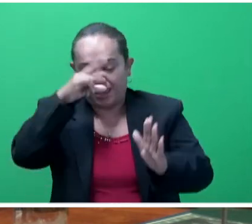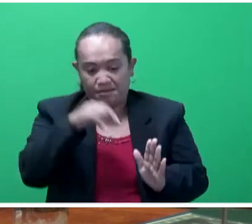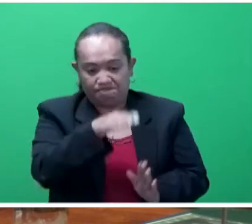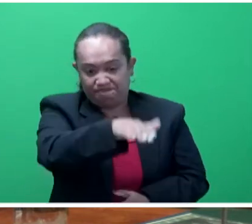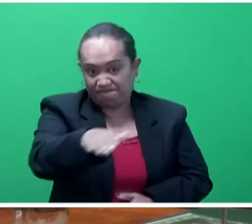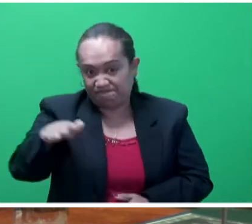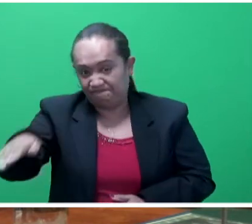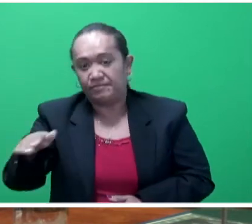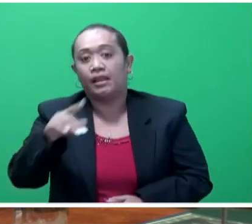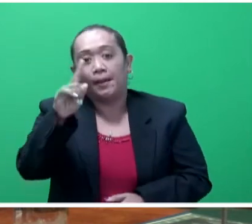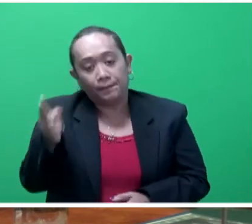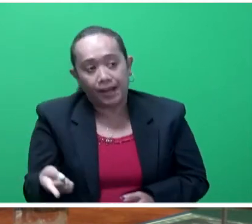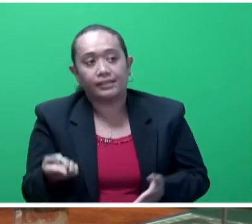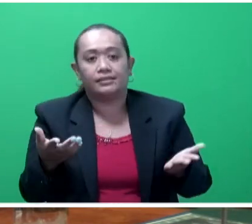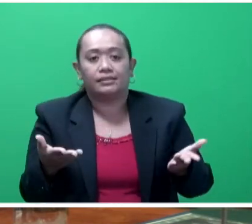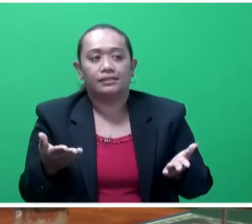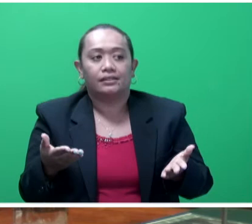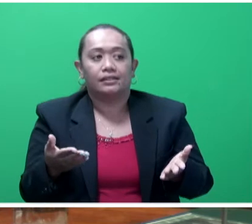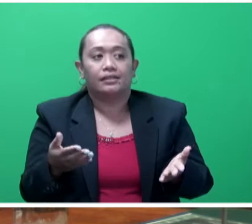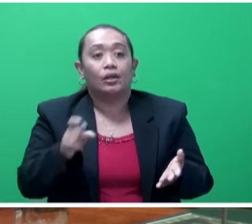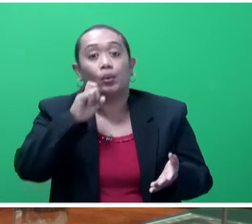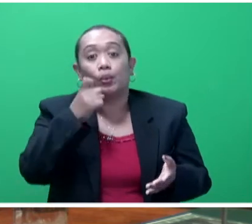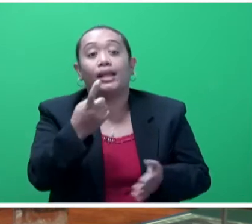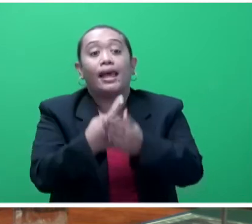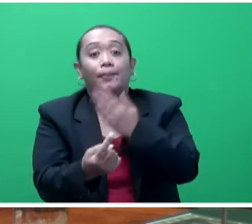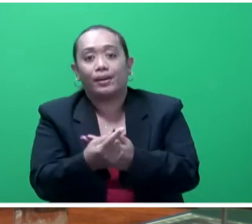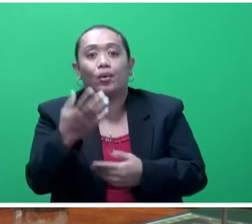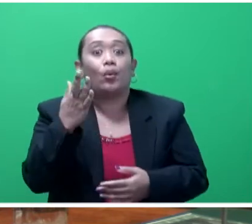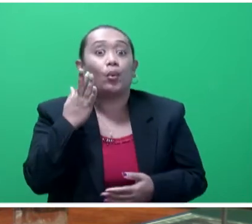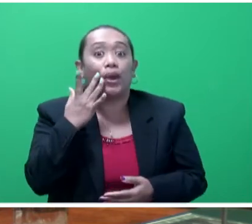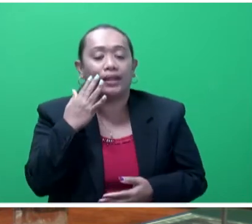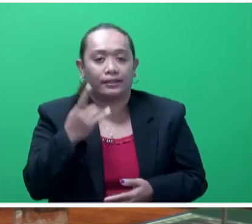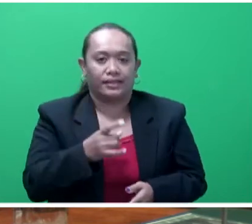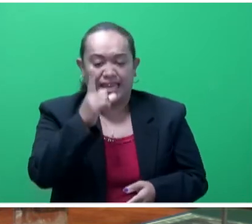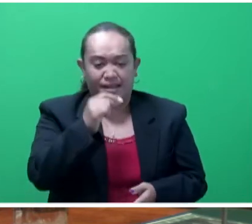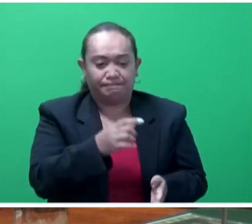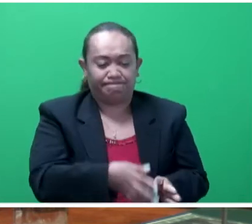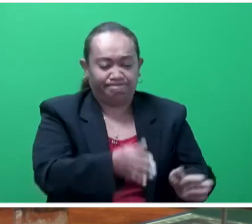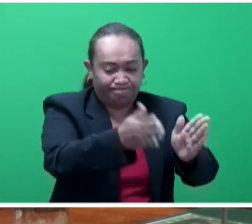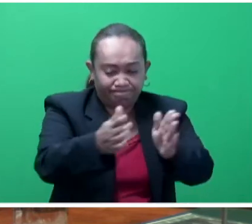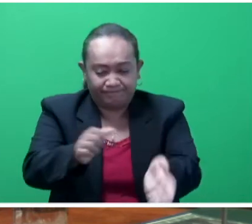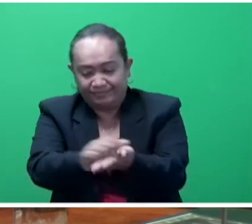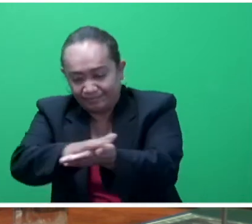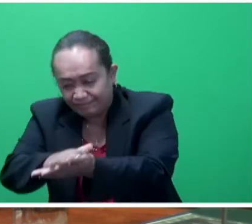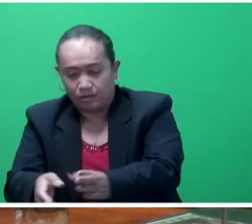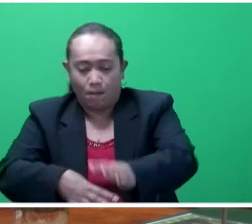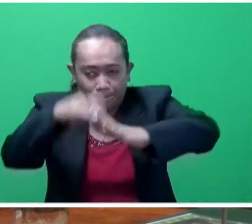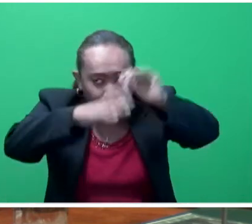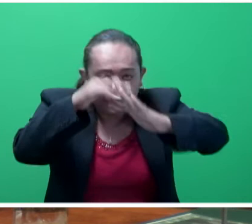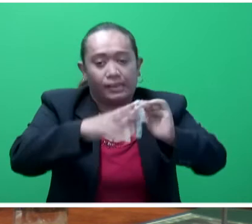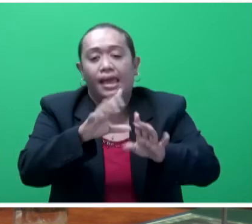equipment. These renovations will be carried out once the situation improves and supporting businesses